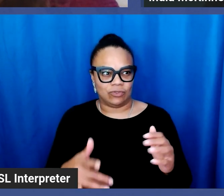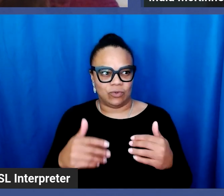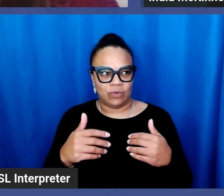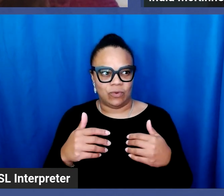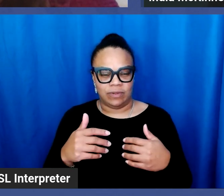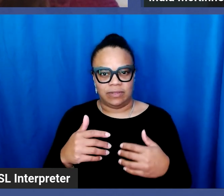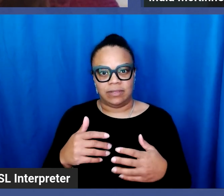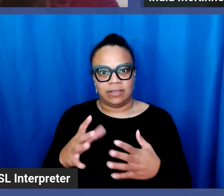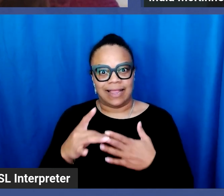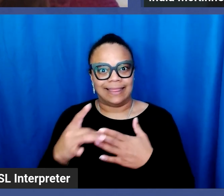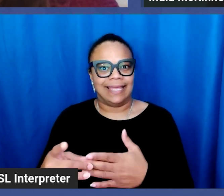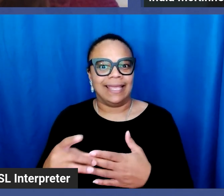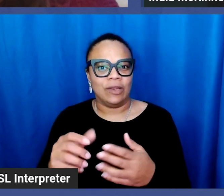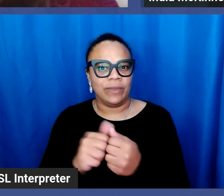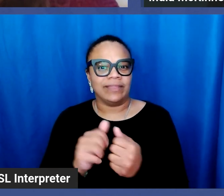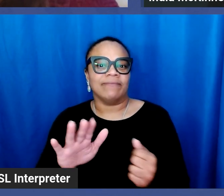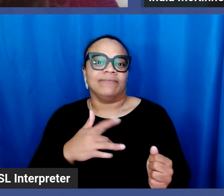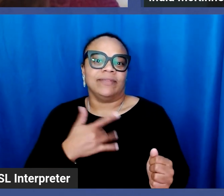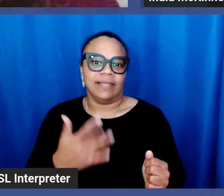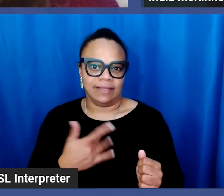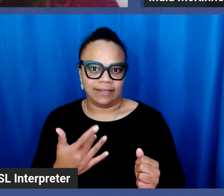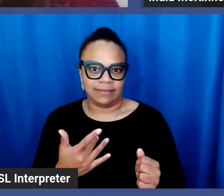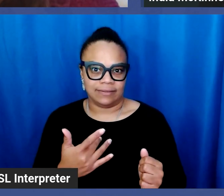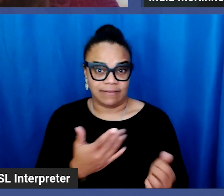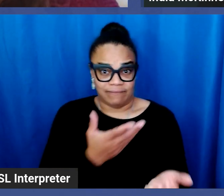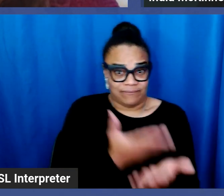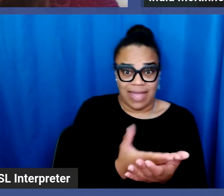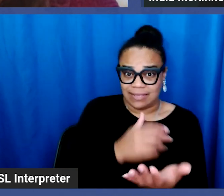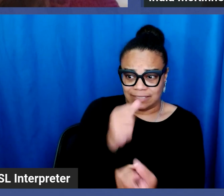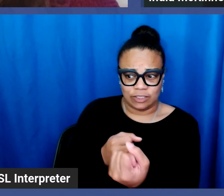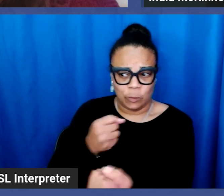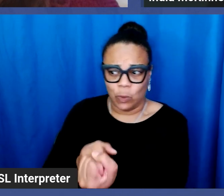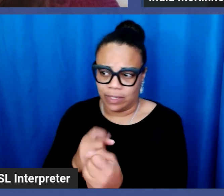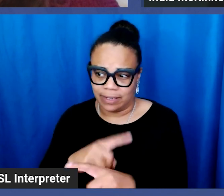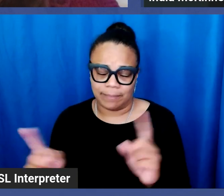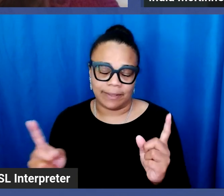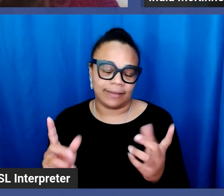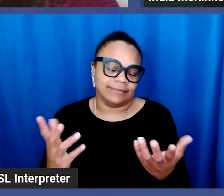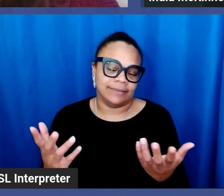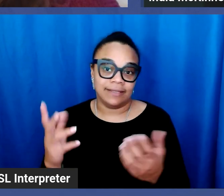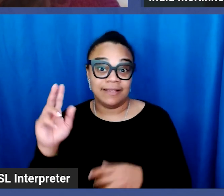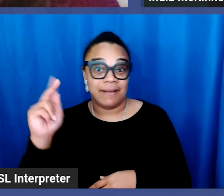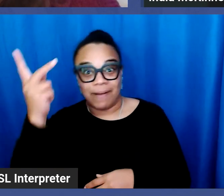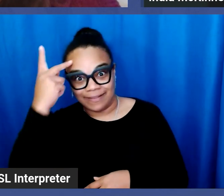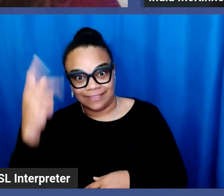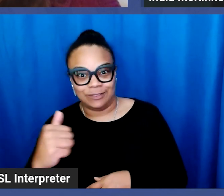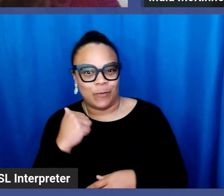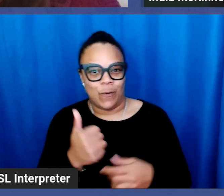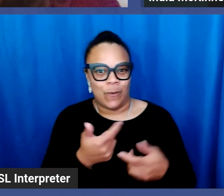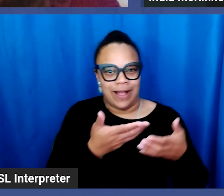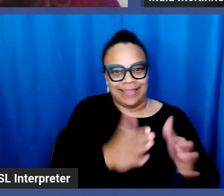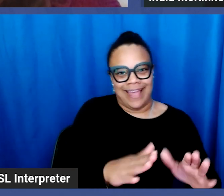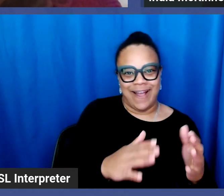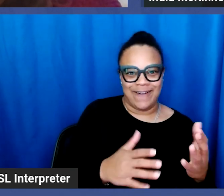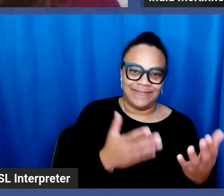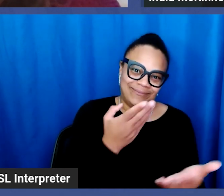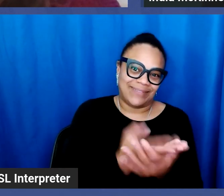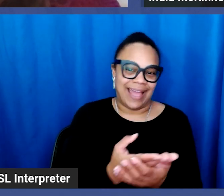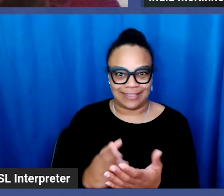true, even if the facts don't necessarily back that up. In politics, we don't let facts get in the way of what we want to do. Of course not. No.